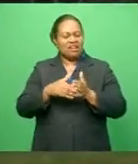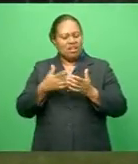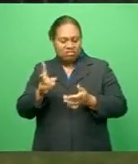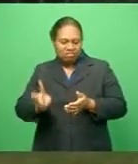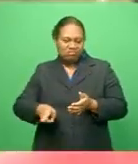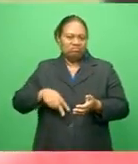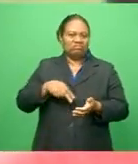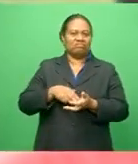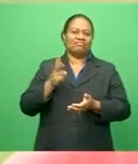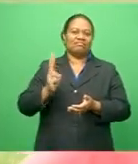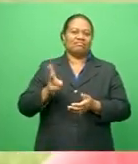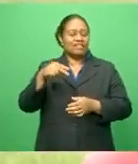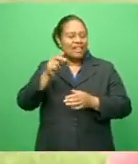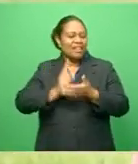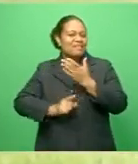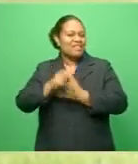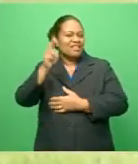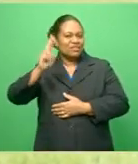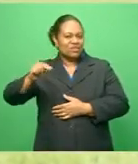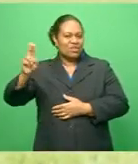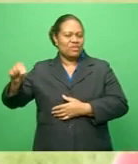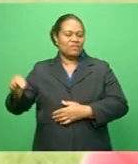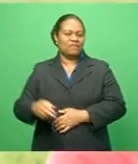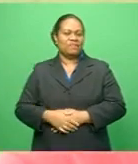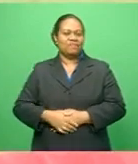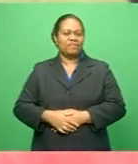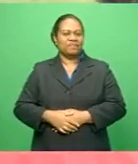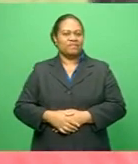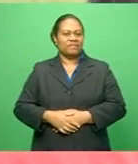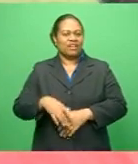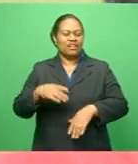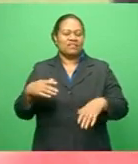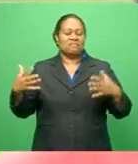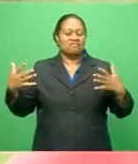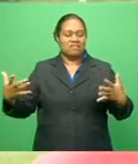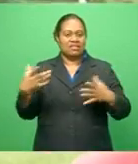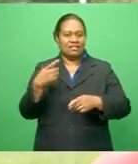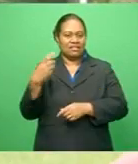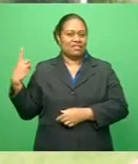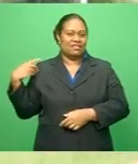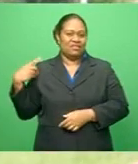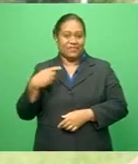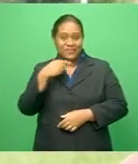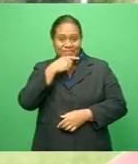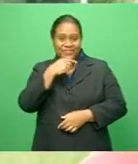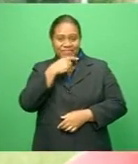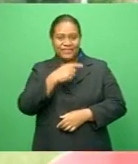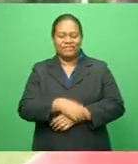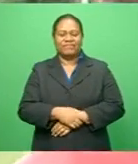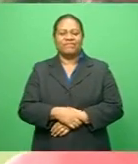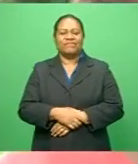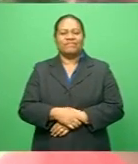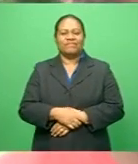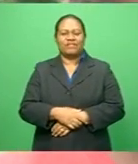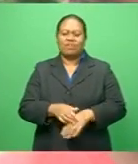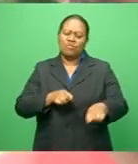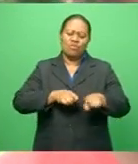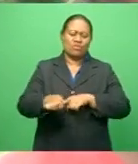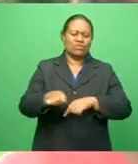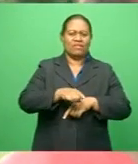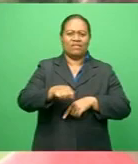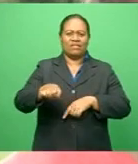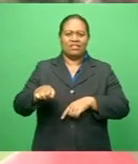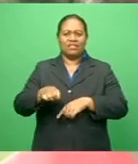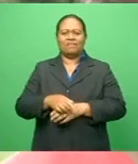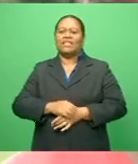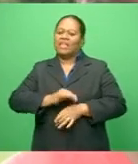in Nosori. It's not be an easy task for the boys because most of these teams have been playing